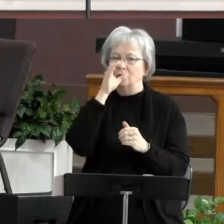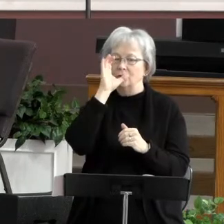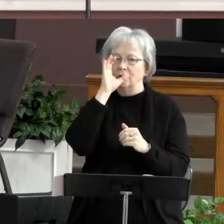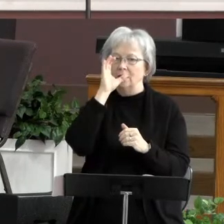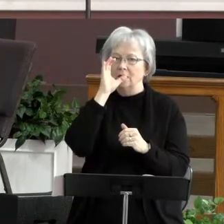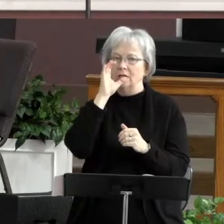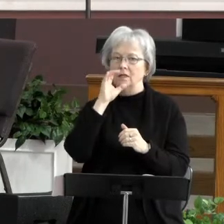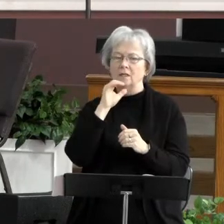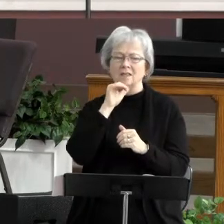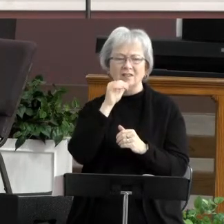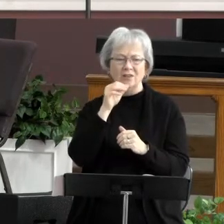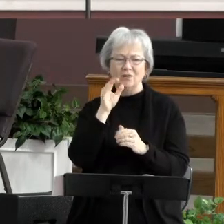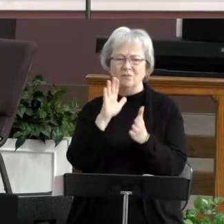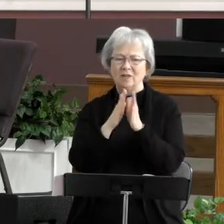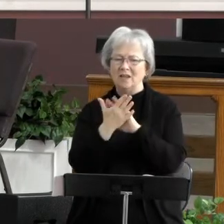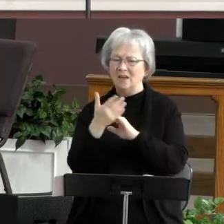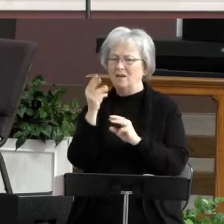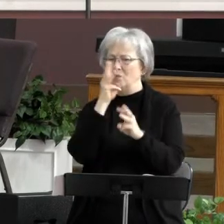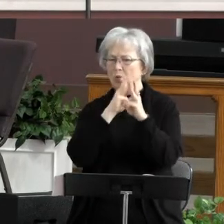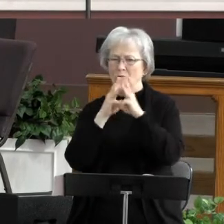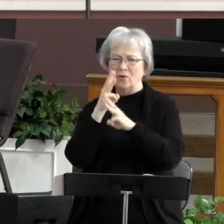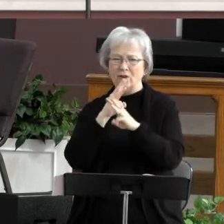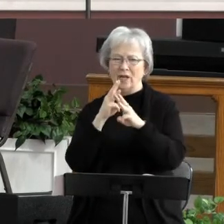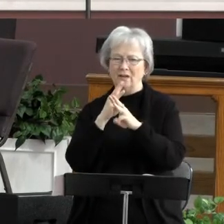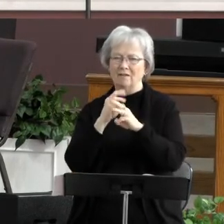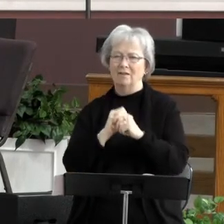So don't get worried about it.